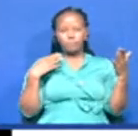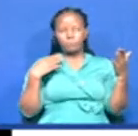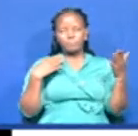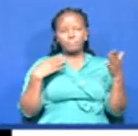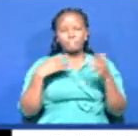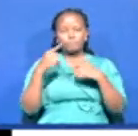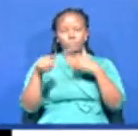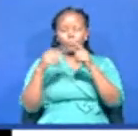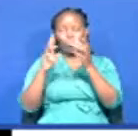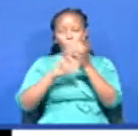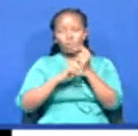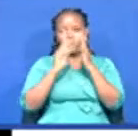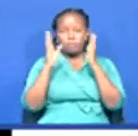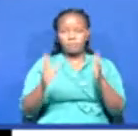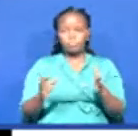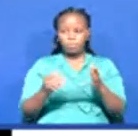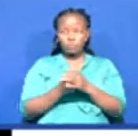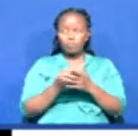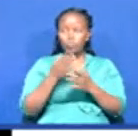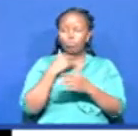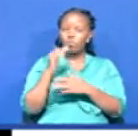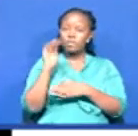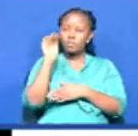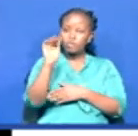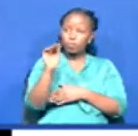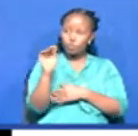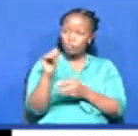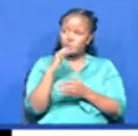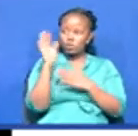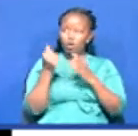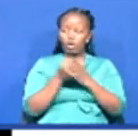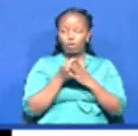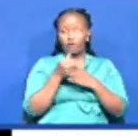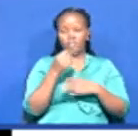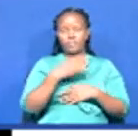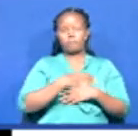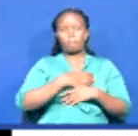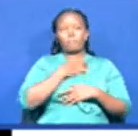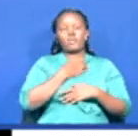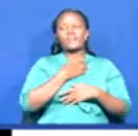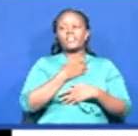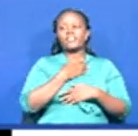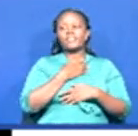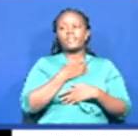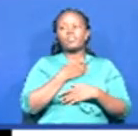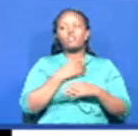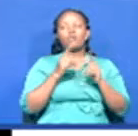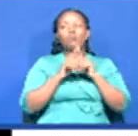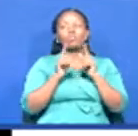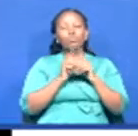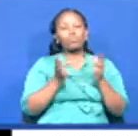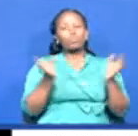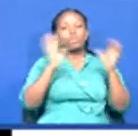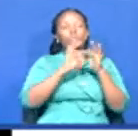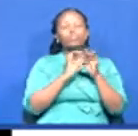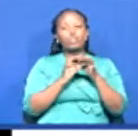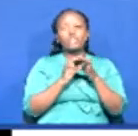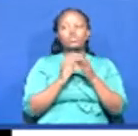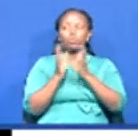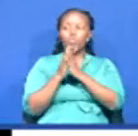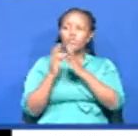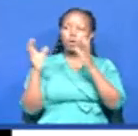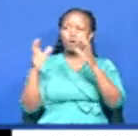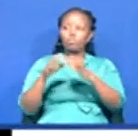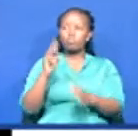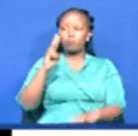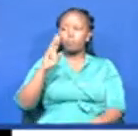partners, I would like to request all of us, the guests, and joined by the table of Dr. Wambua, to